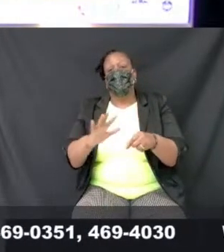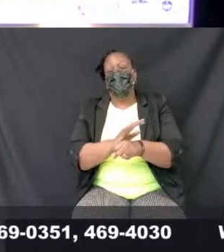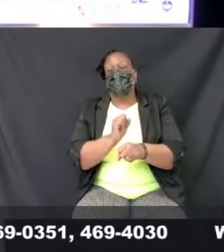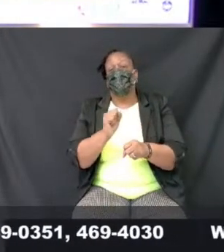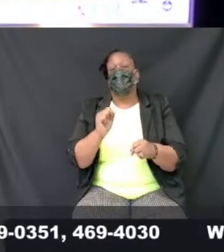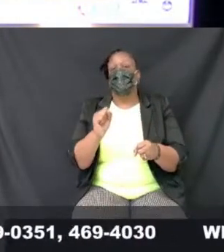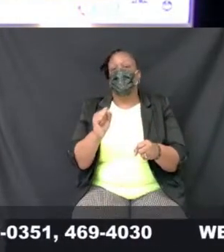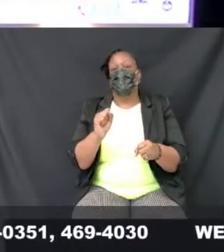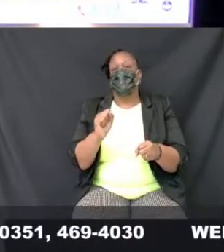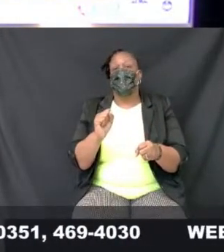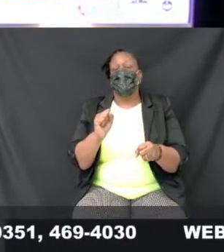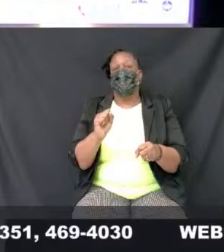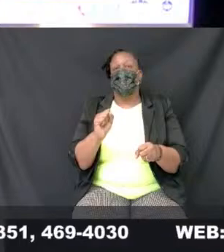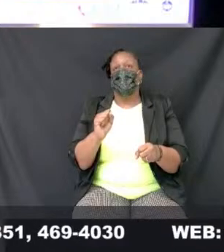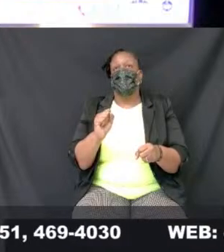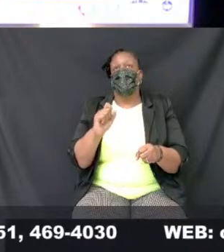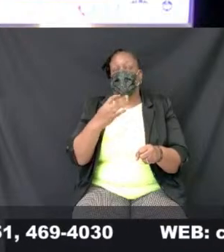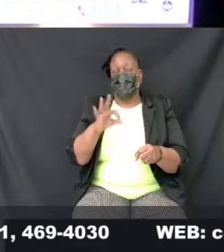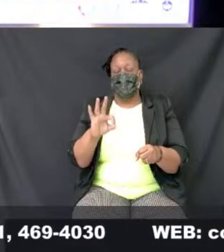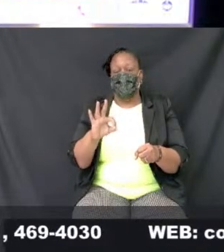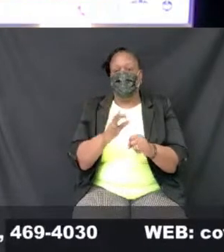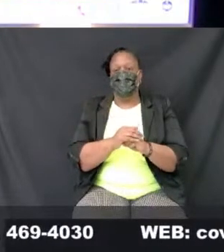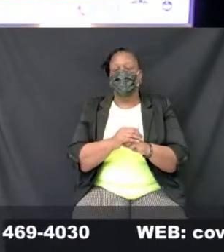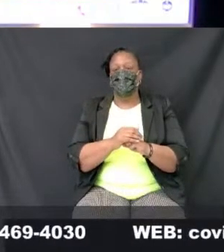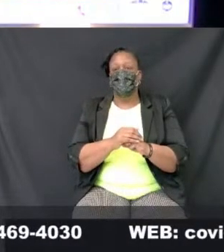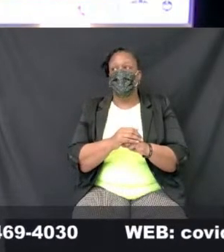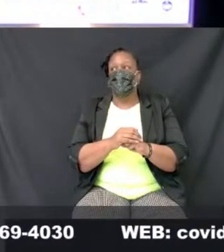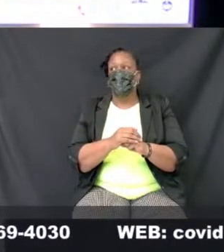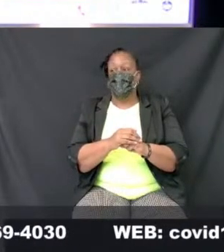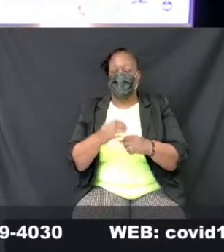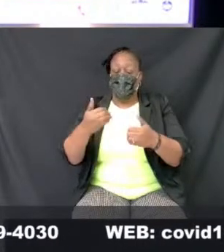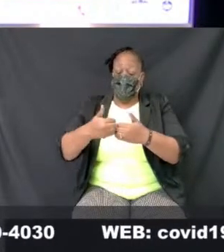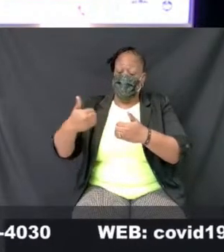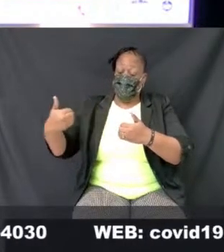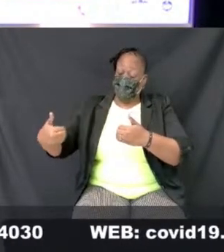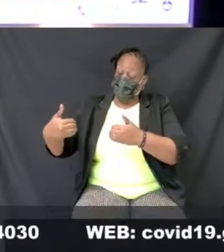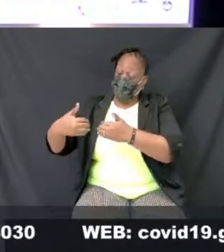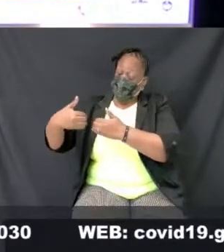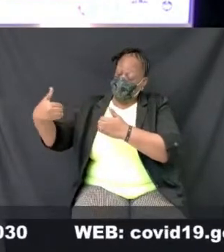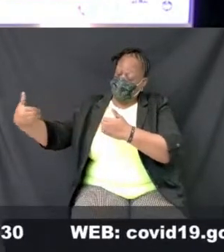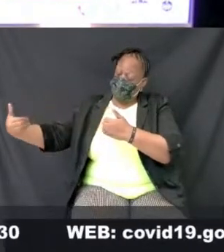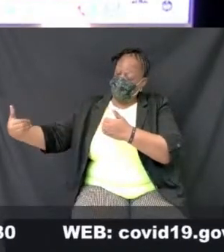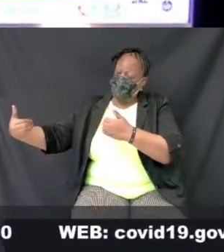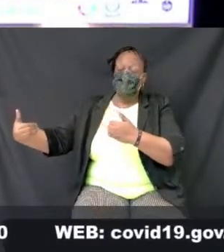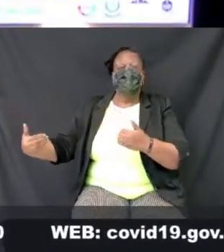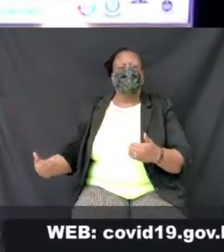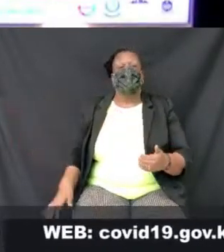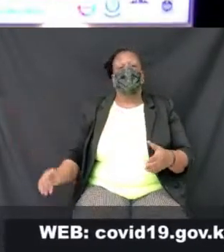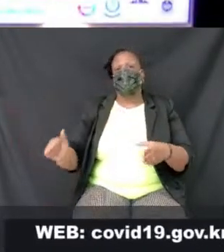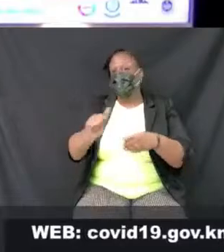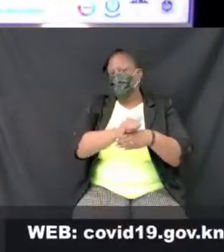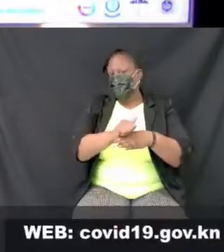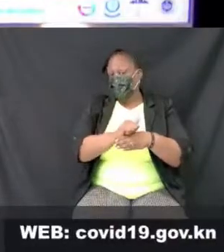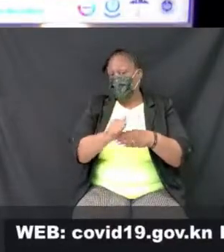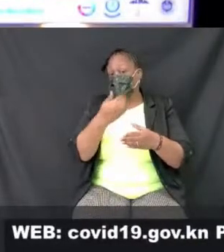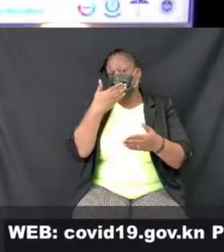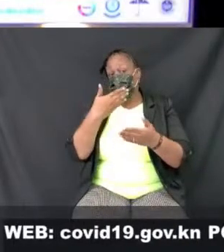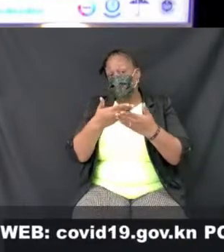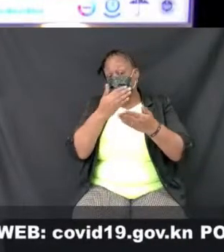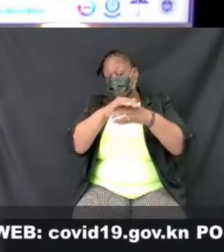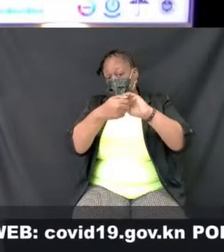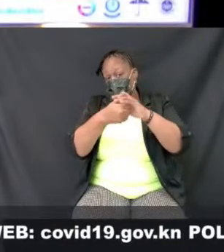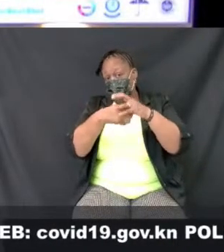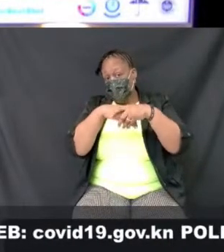your mask when in public, maintain a physical distance of 6 feet from others, practice good sanitization